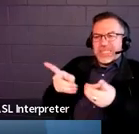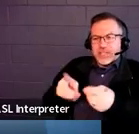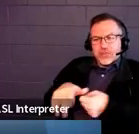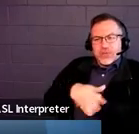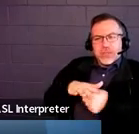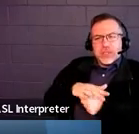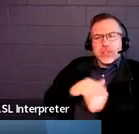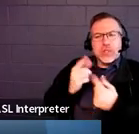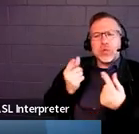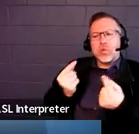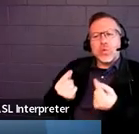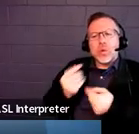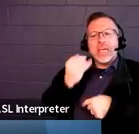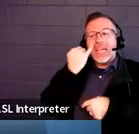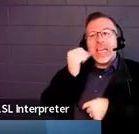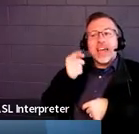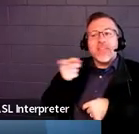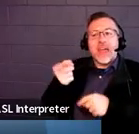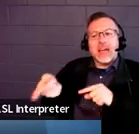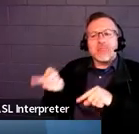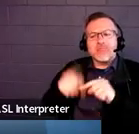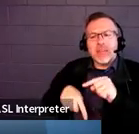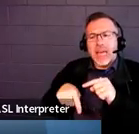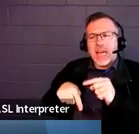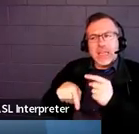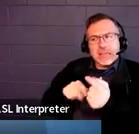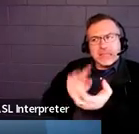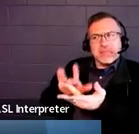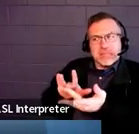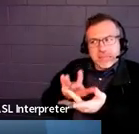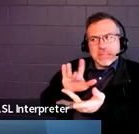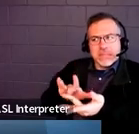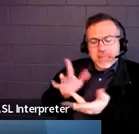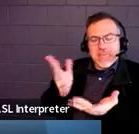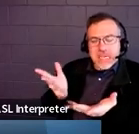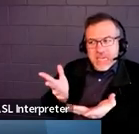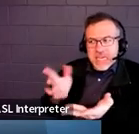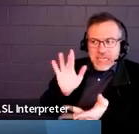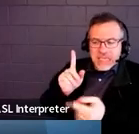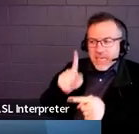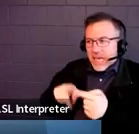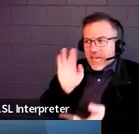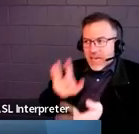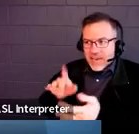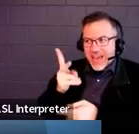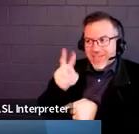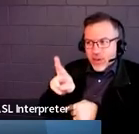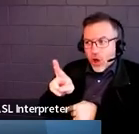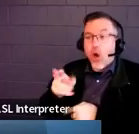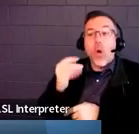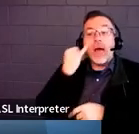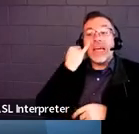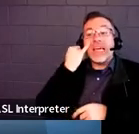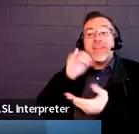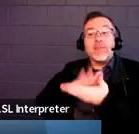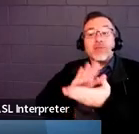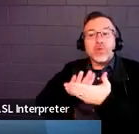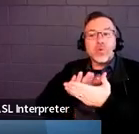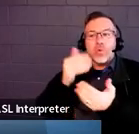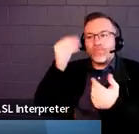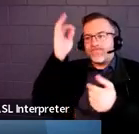if they can't get in touch with the VR counselor, or they don't know who their assigned VR counselor is?